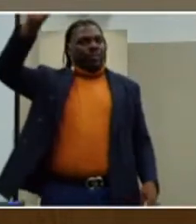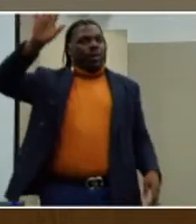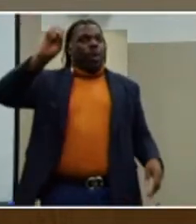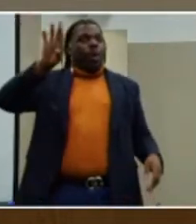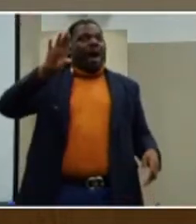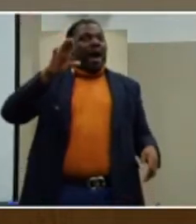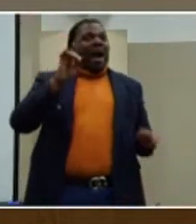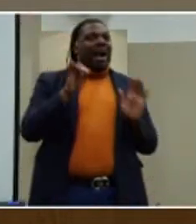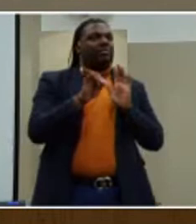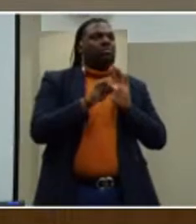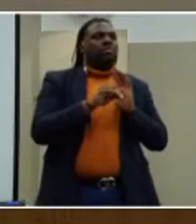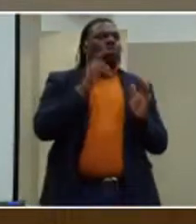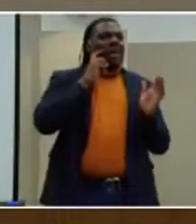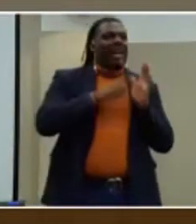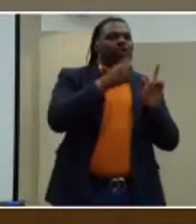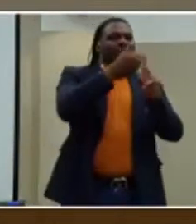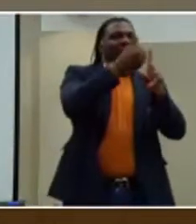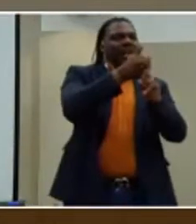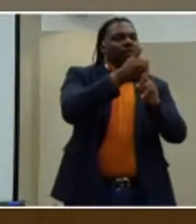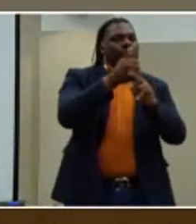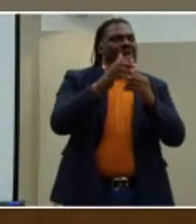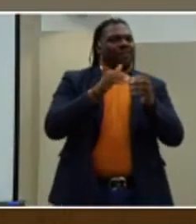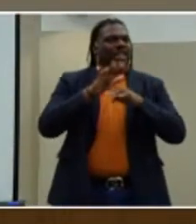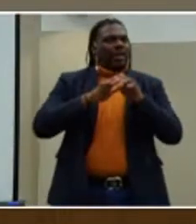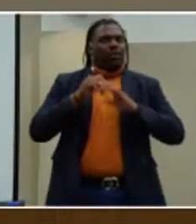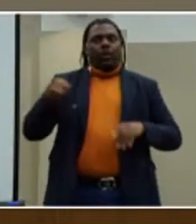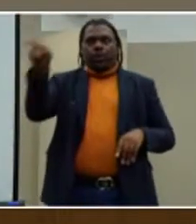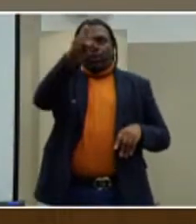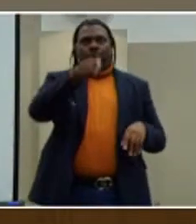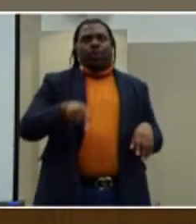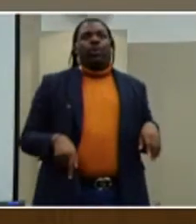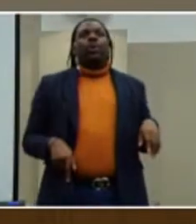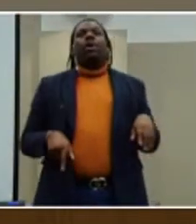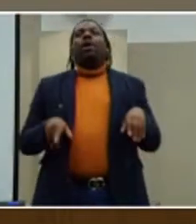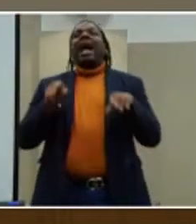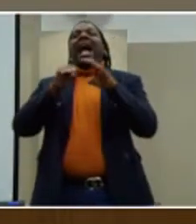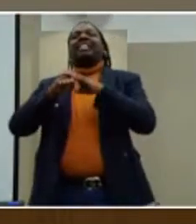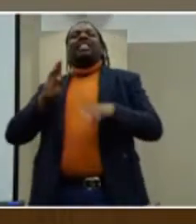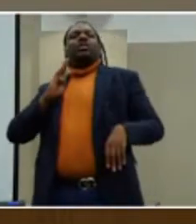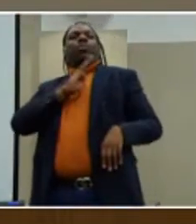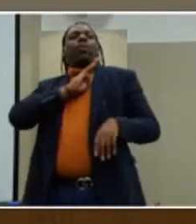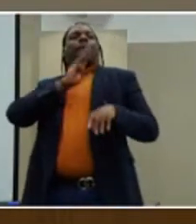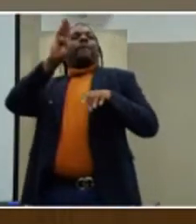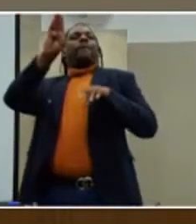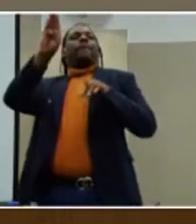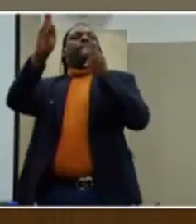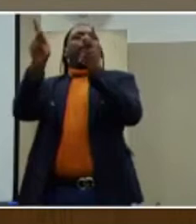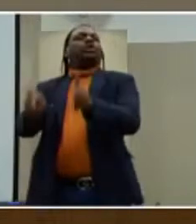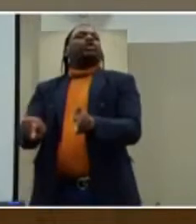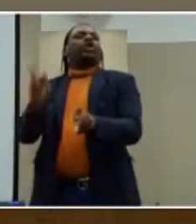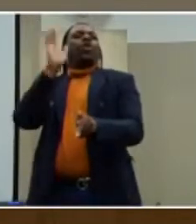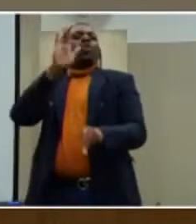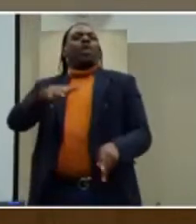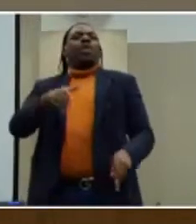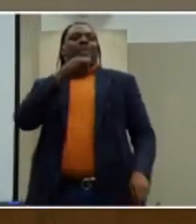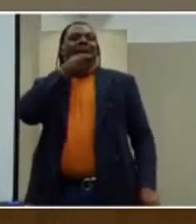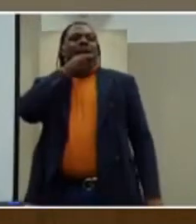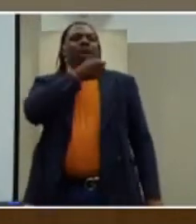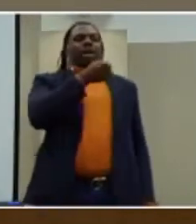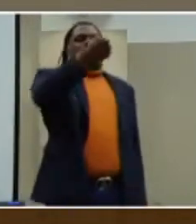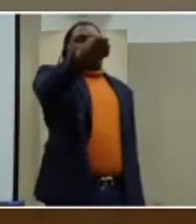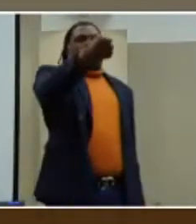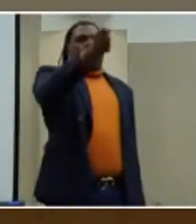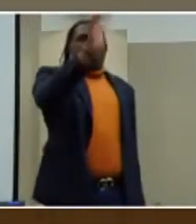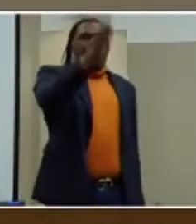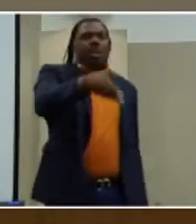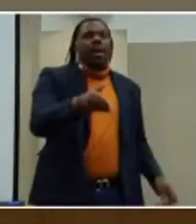identify yourself in the most comfortable way for you, and an access board person will bring you the microphone so